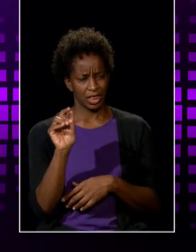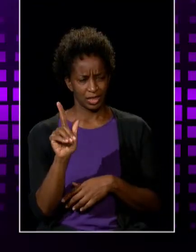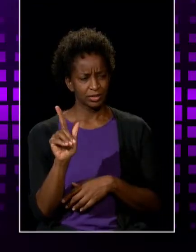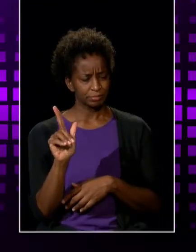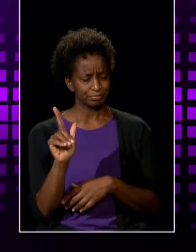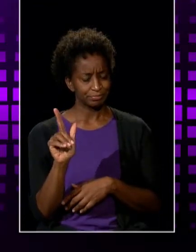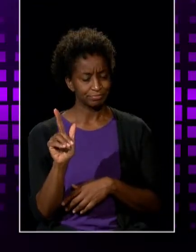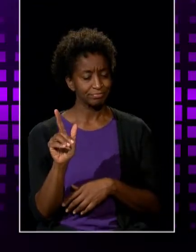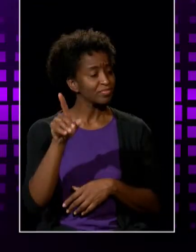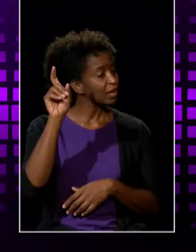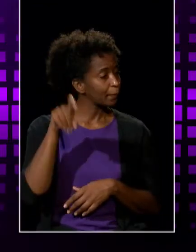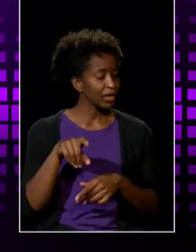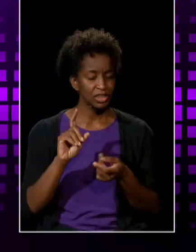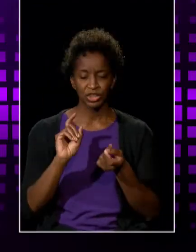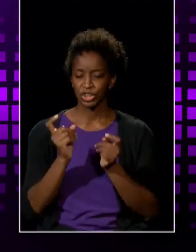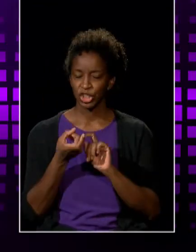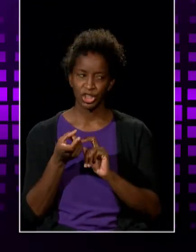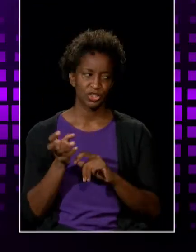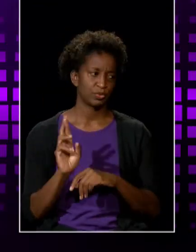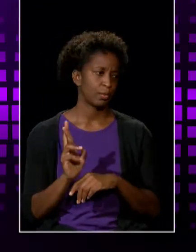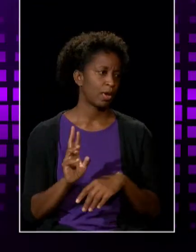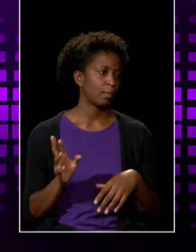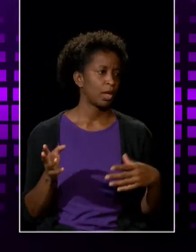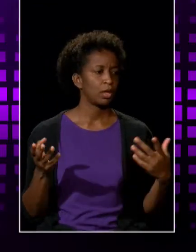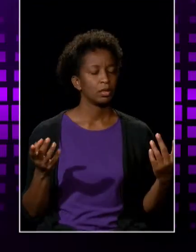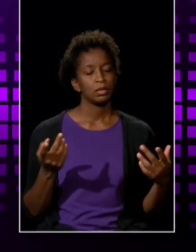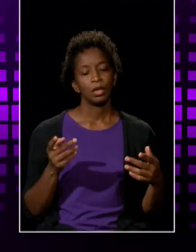all the rhetoric and the